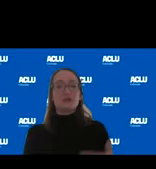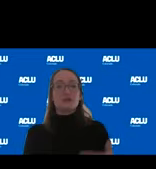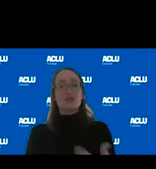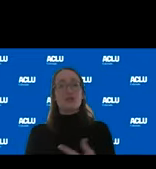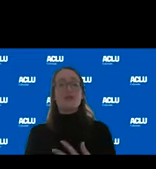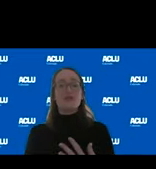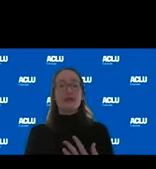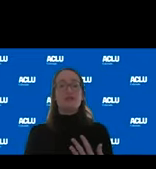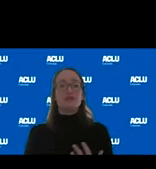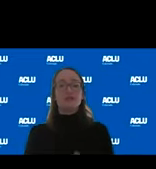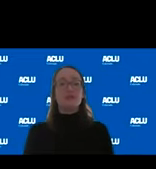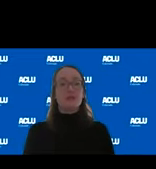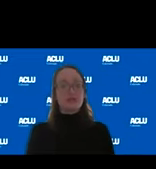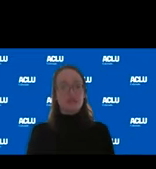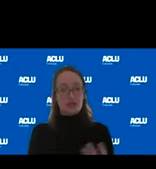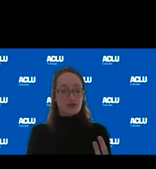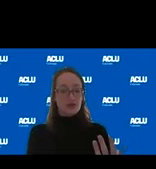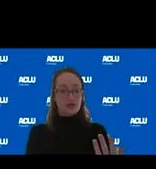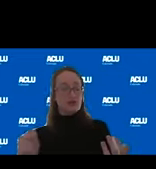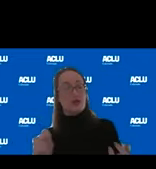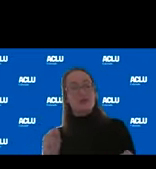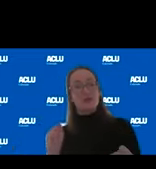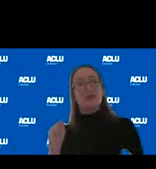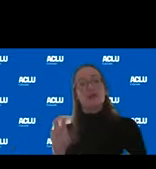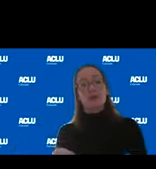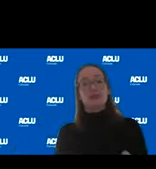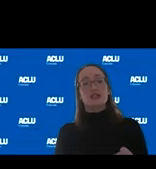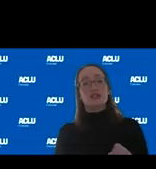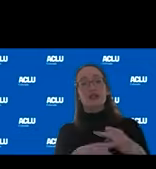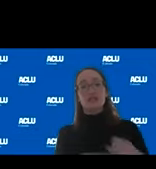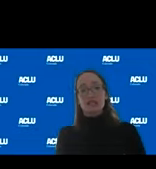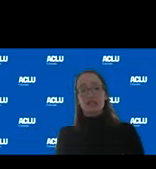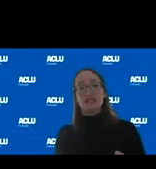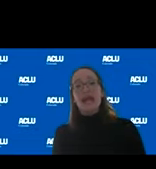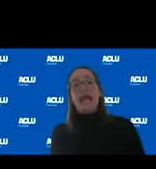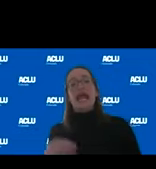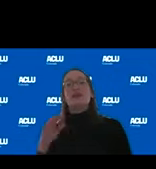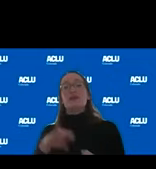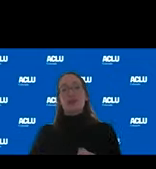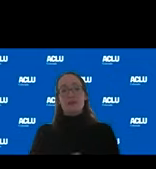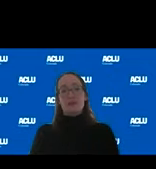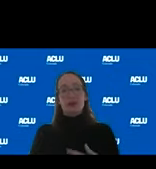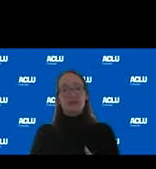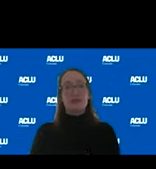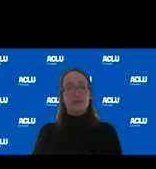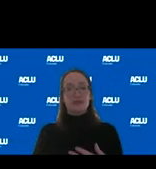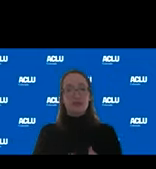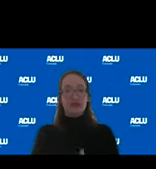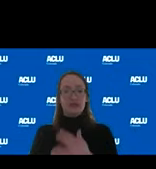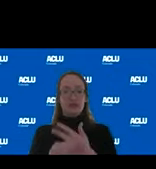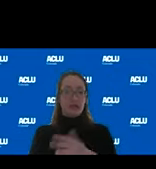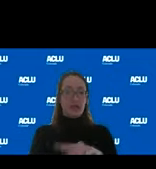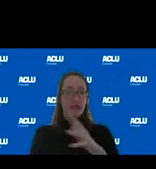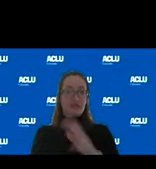in Georgia, you not only have to include postage on your, you have to include postage on your application and then your actual ballot. So we are suing